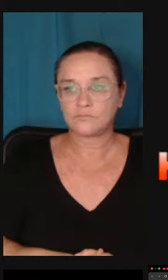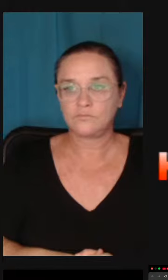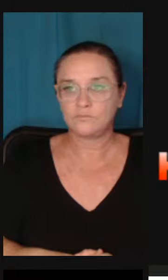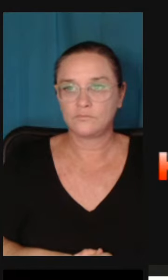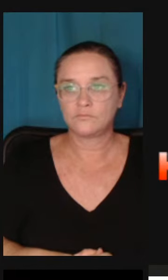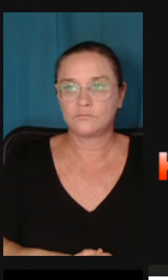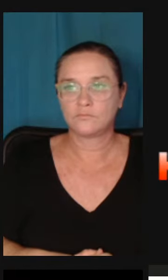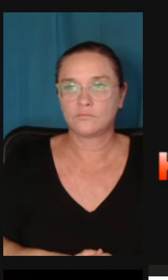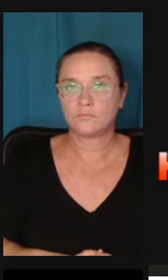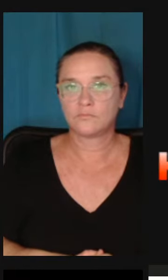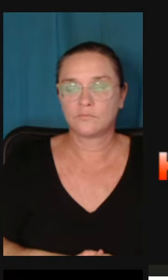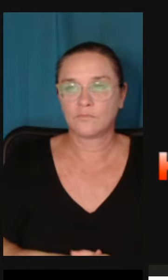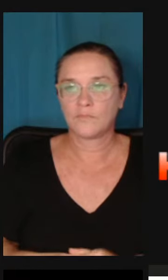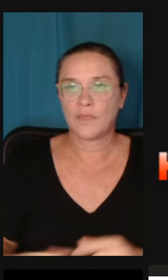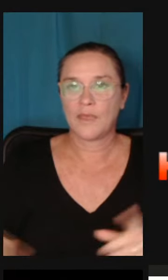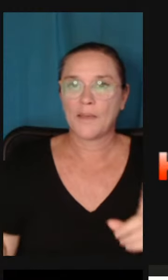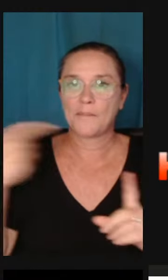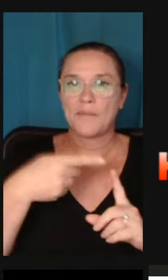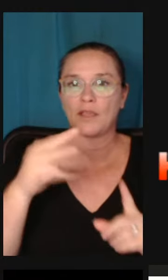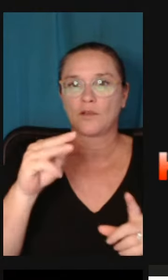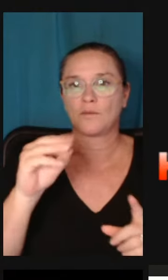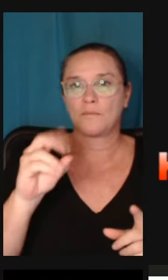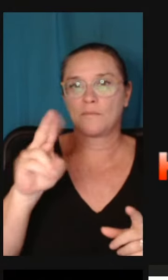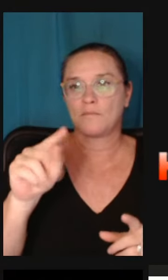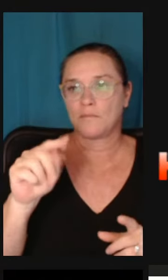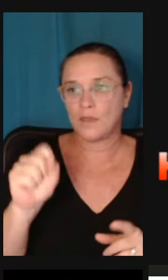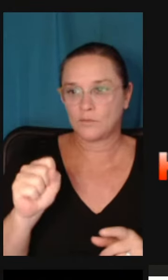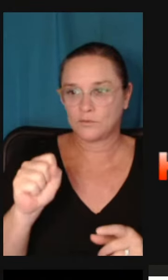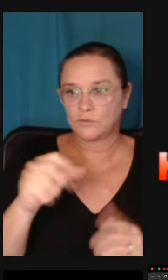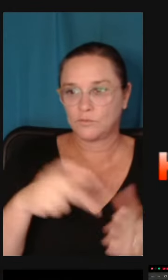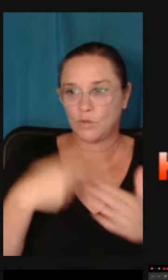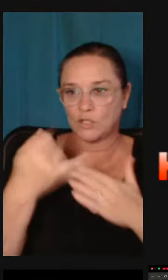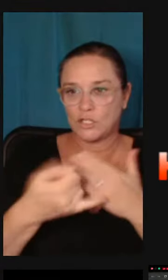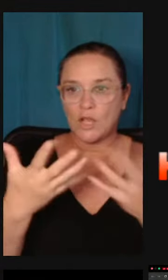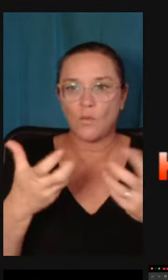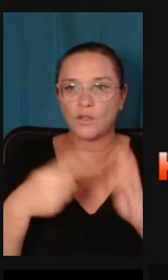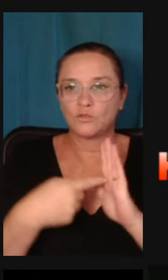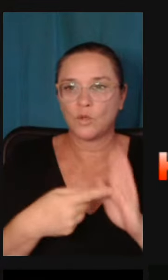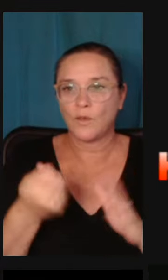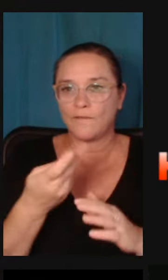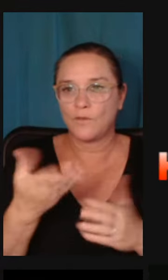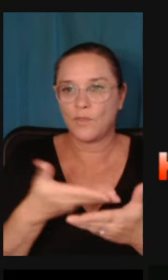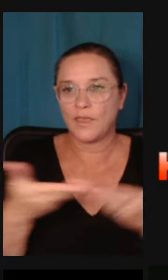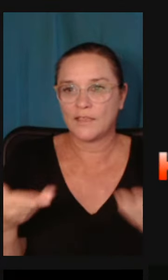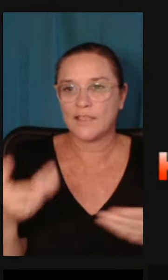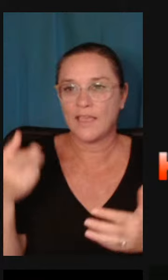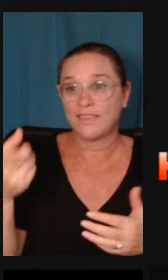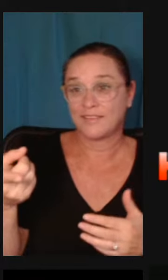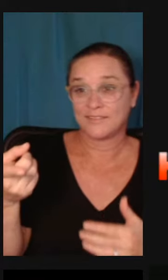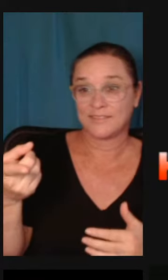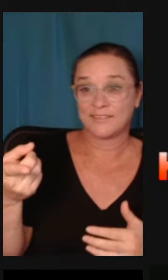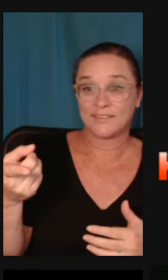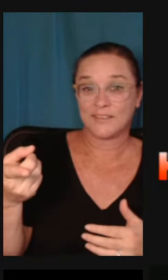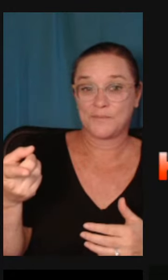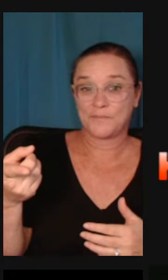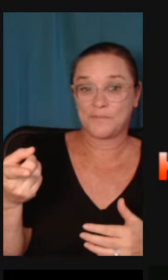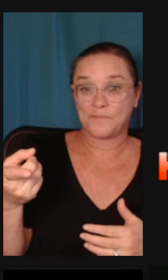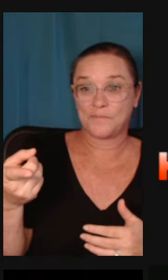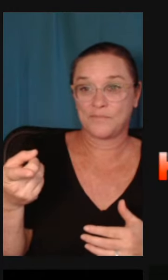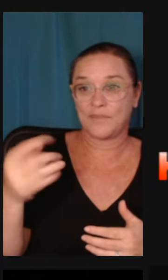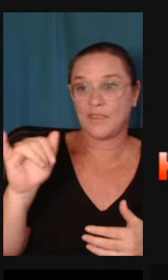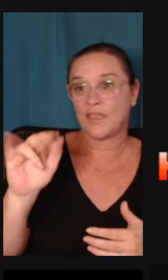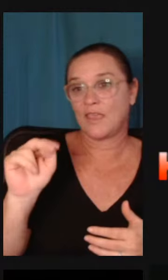Turning back to the Mounts project here, I want to show you a couple of things. First is this capture, the